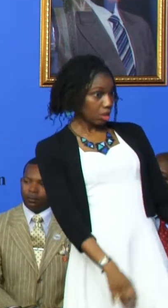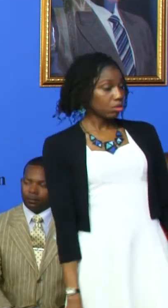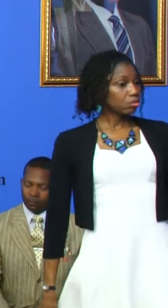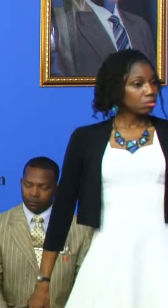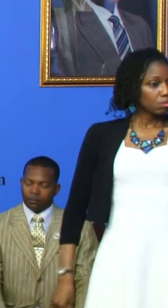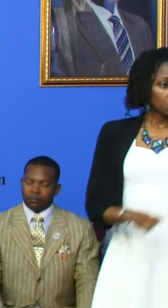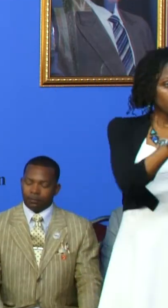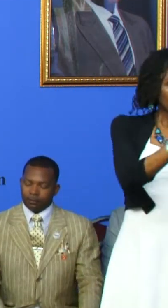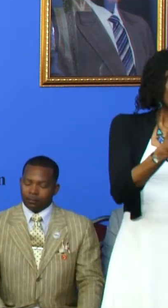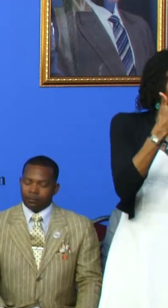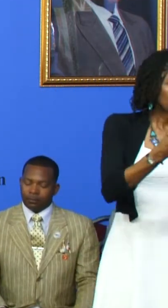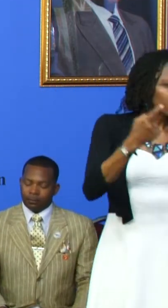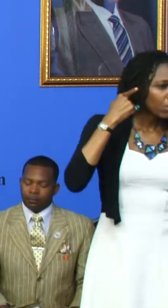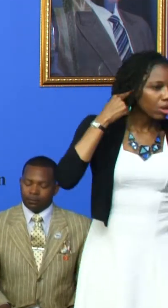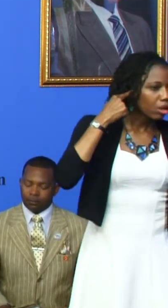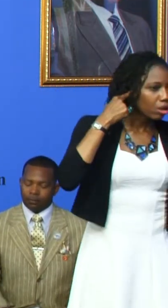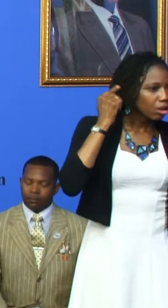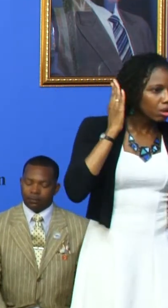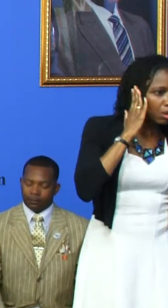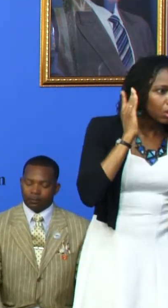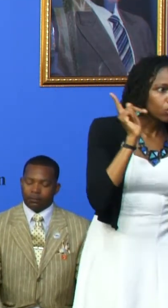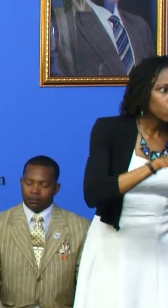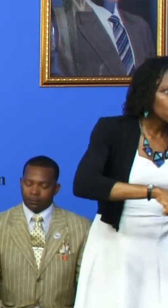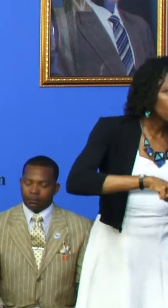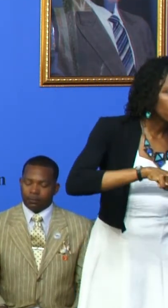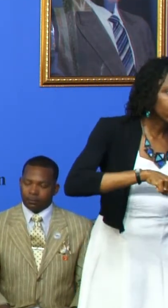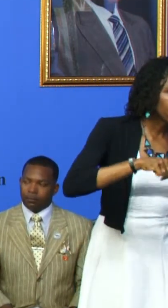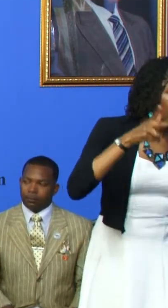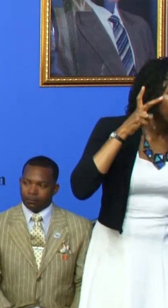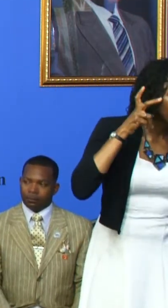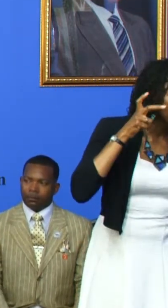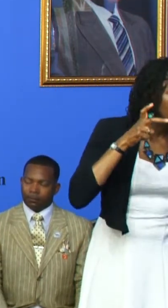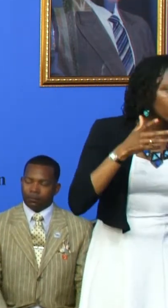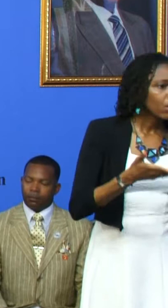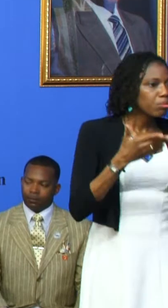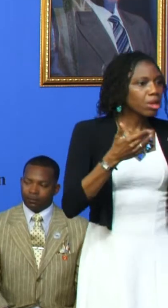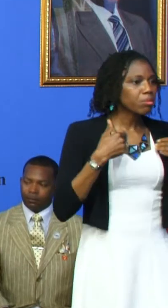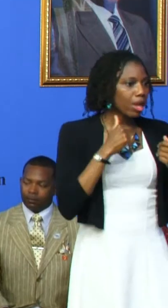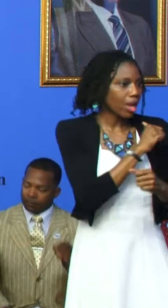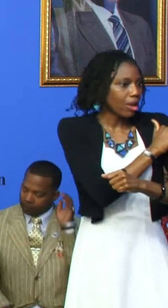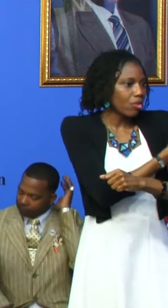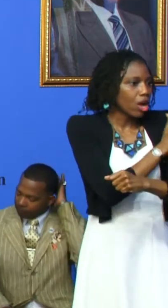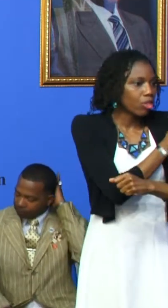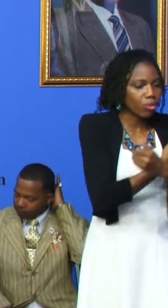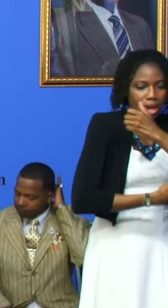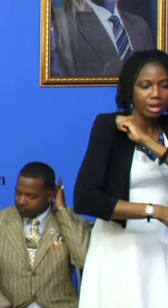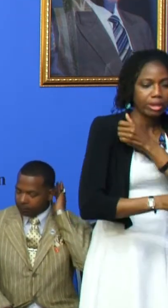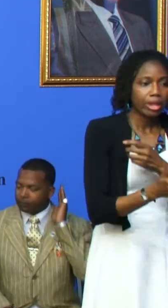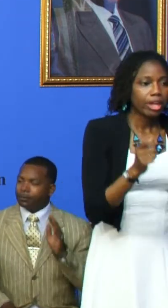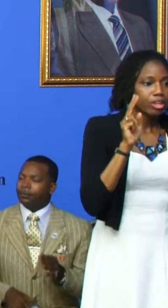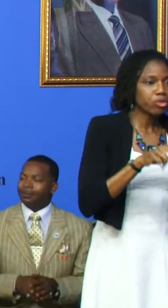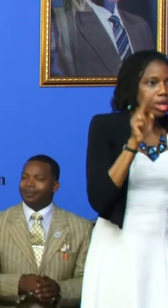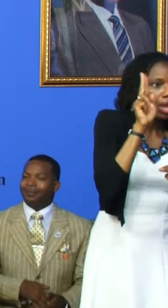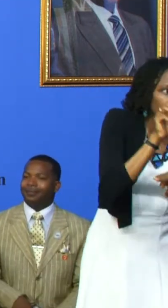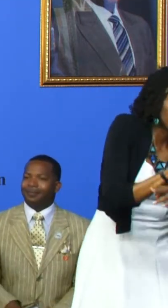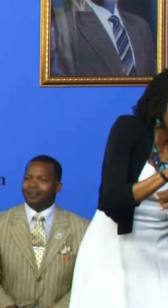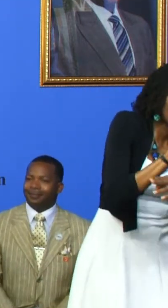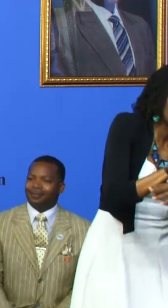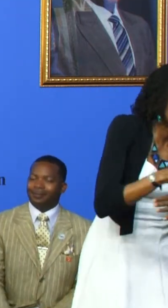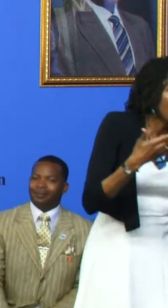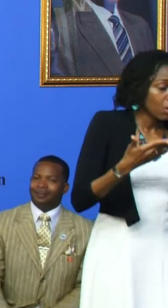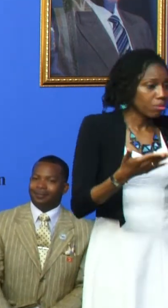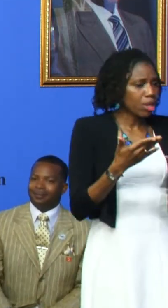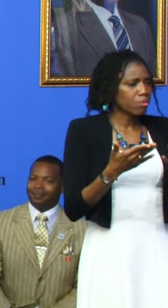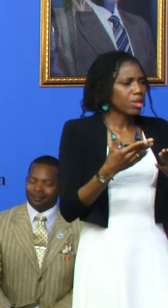your ears stopped up. You can't hear it. Maybe you got arthritis in the knees and you can't bow. Tell